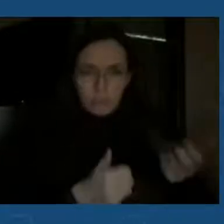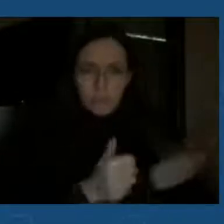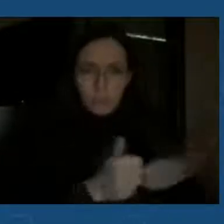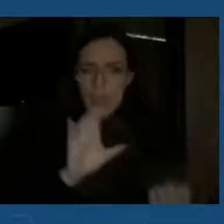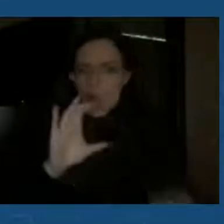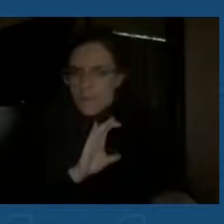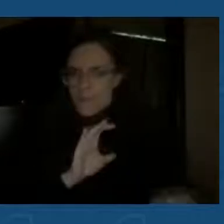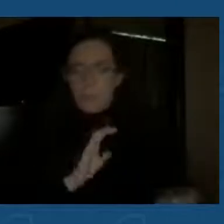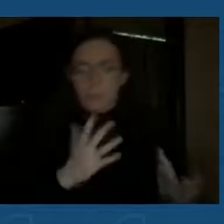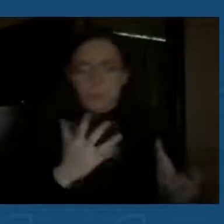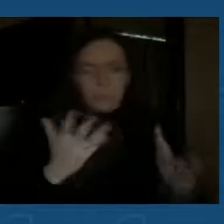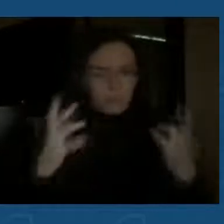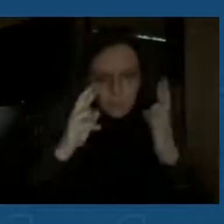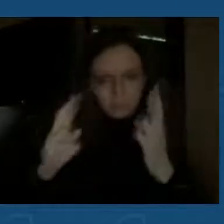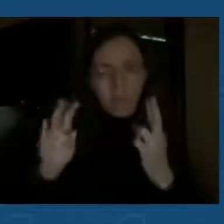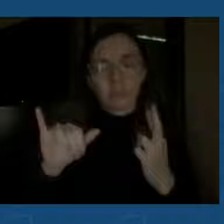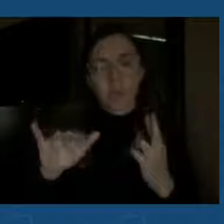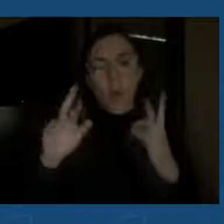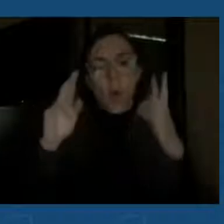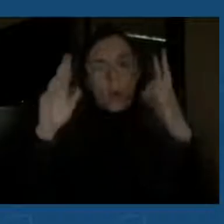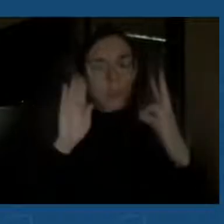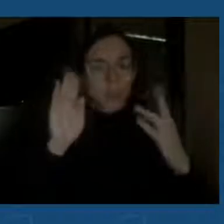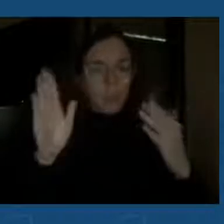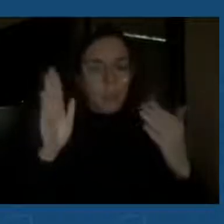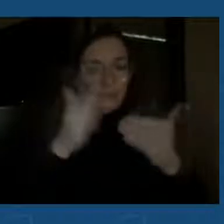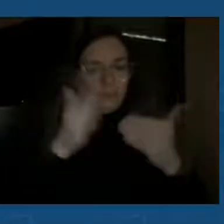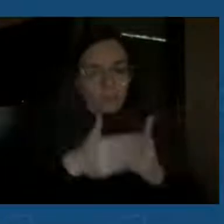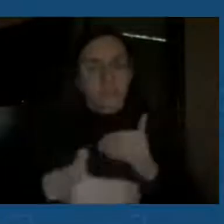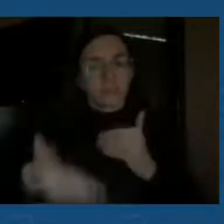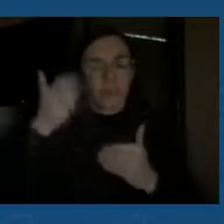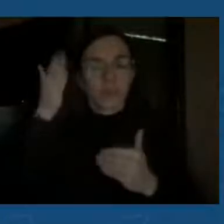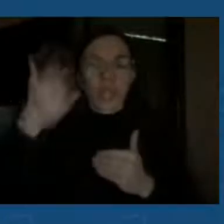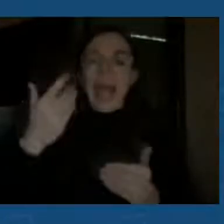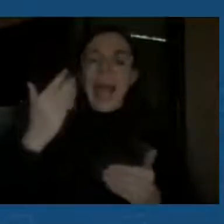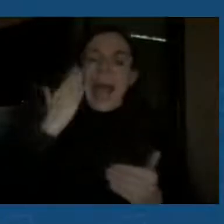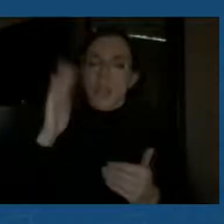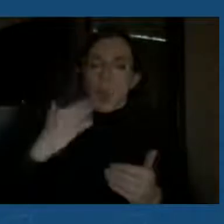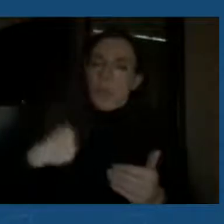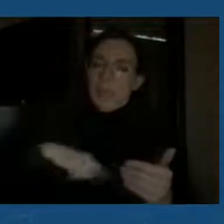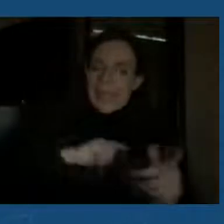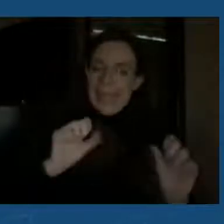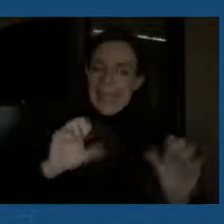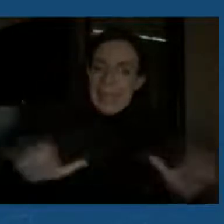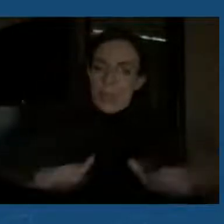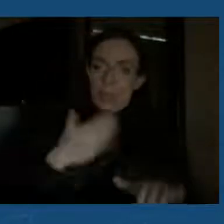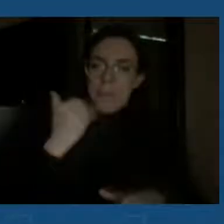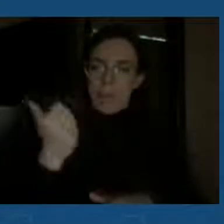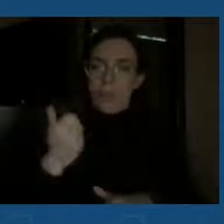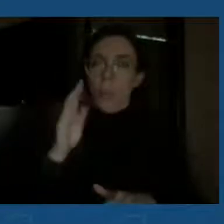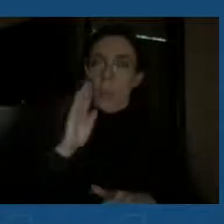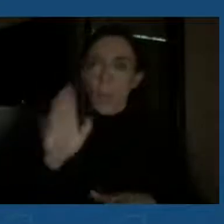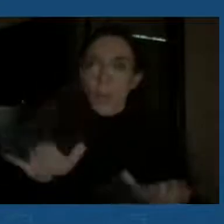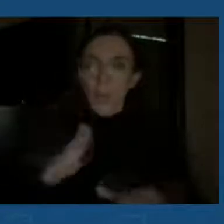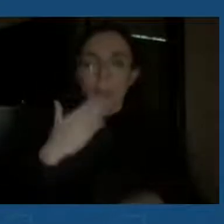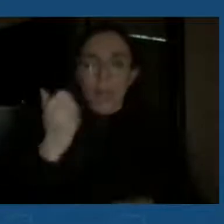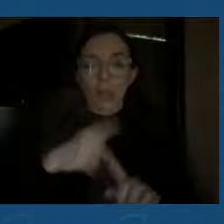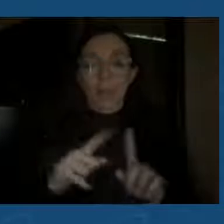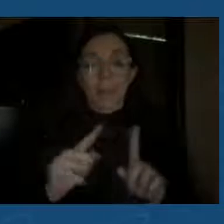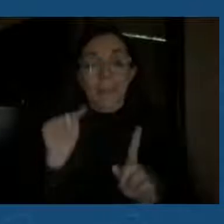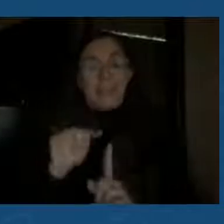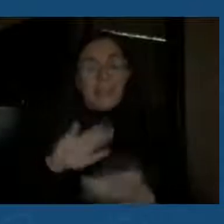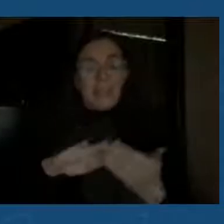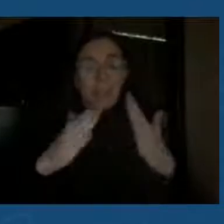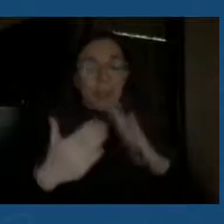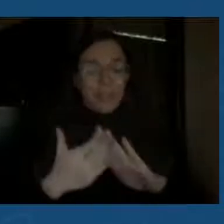will continue to be, So I know we can do better, we will do better, but also this community is also hurting from the specter of